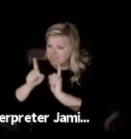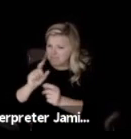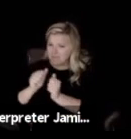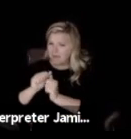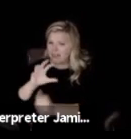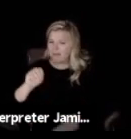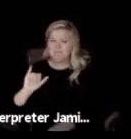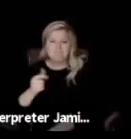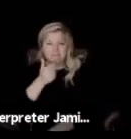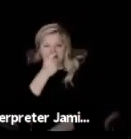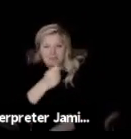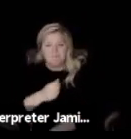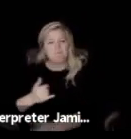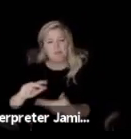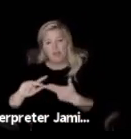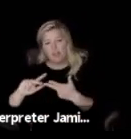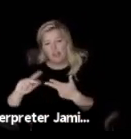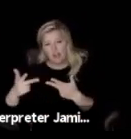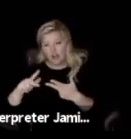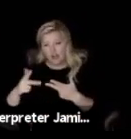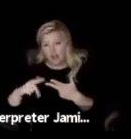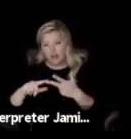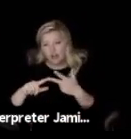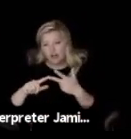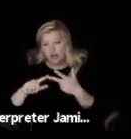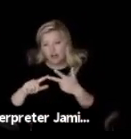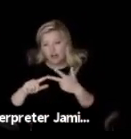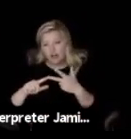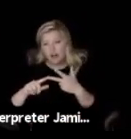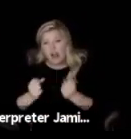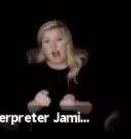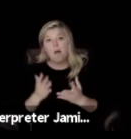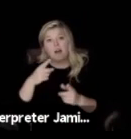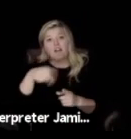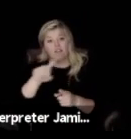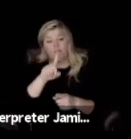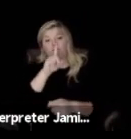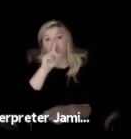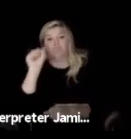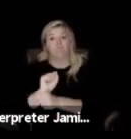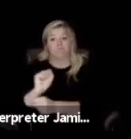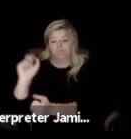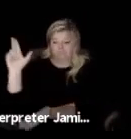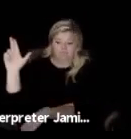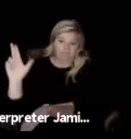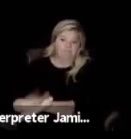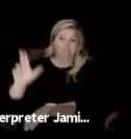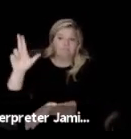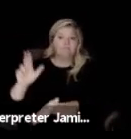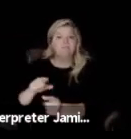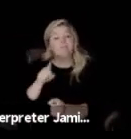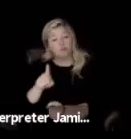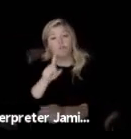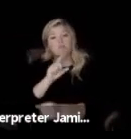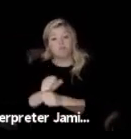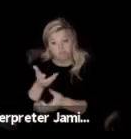the third question. How many of you have actually signed a contract with them? You've actually done some work